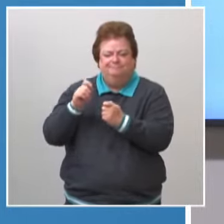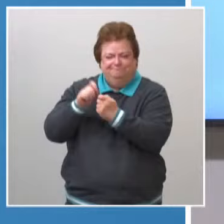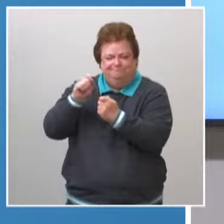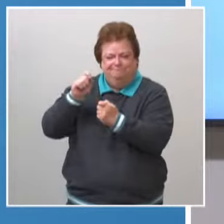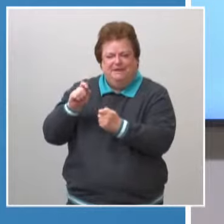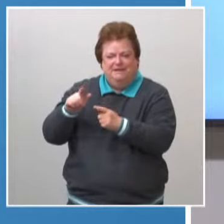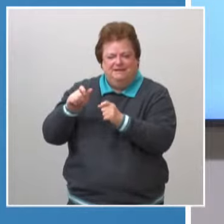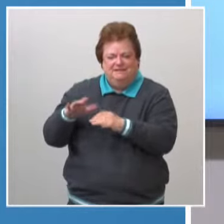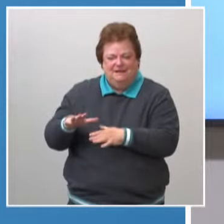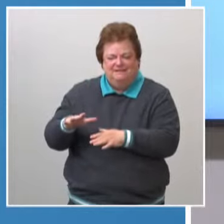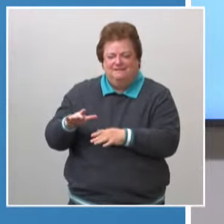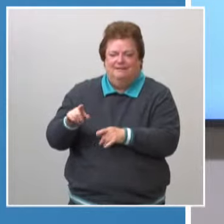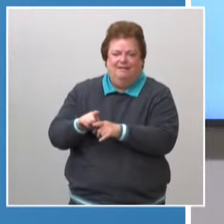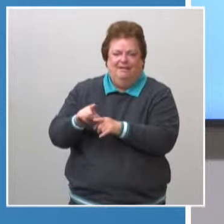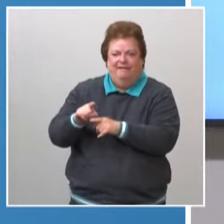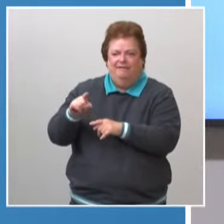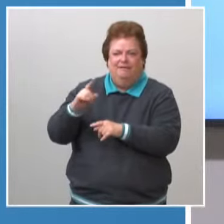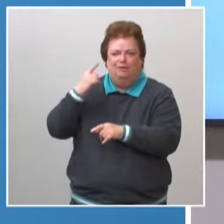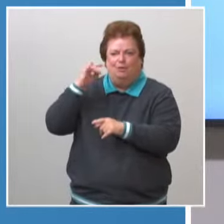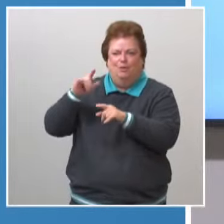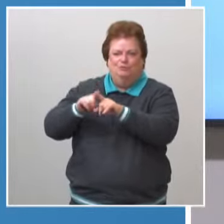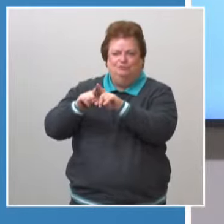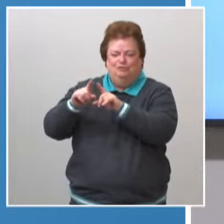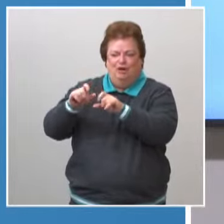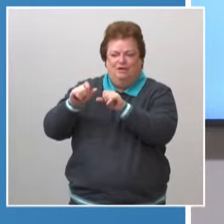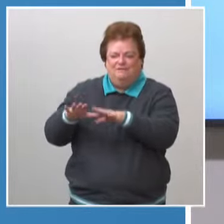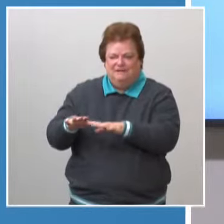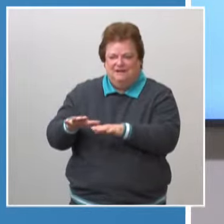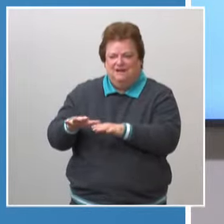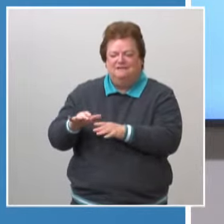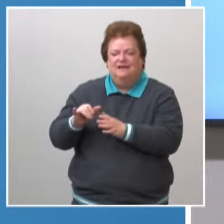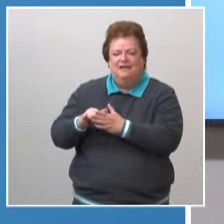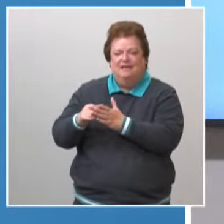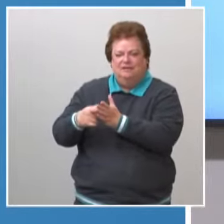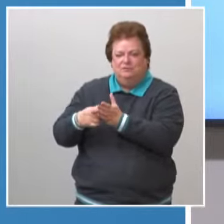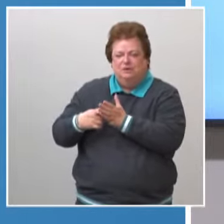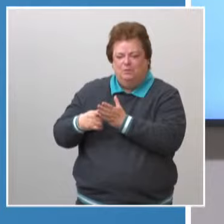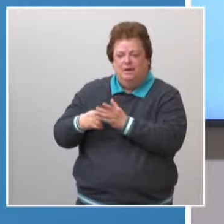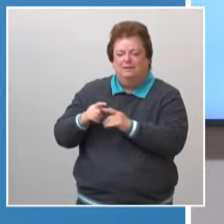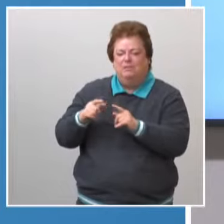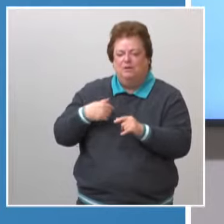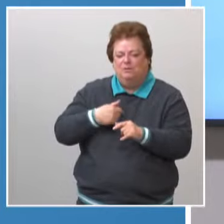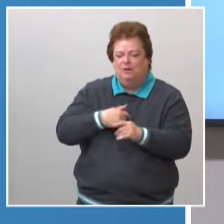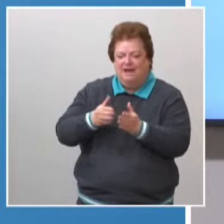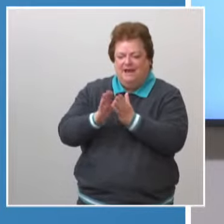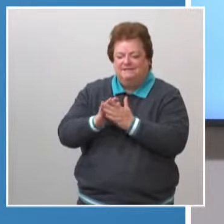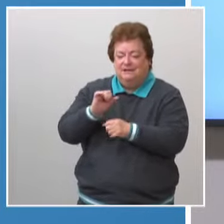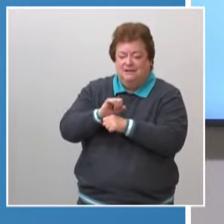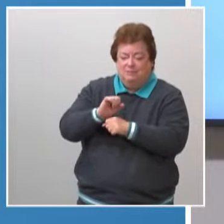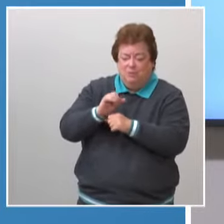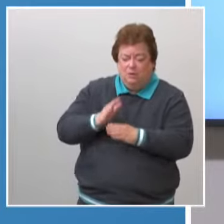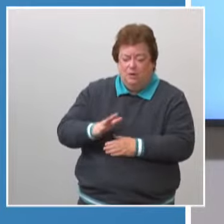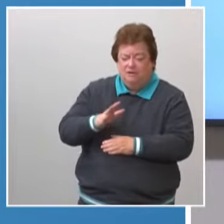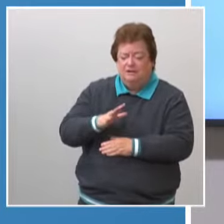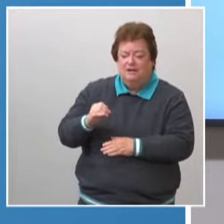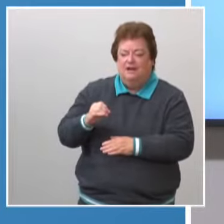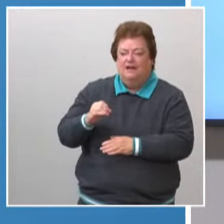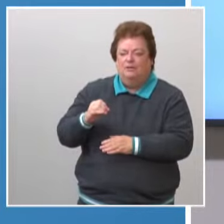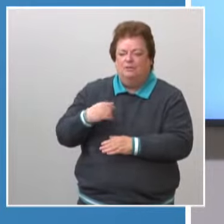call it kind of the gold star, and in some places they require that. So right now we're asking employers and others not to